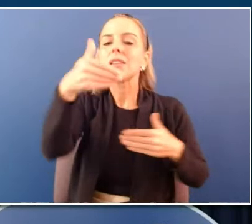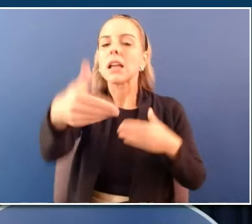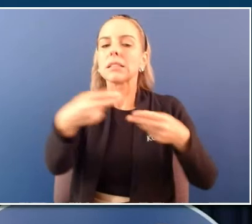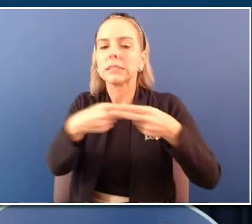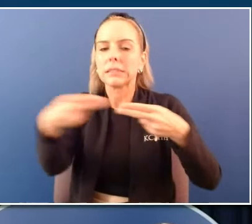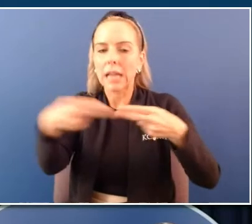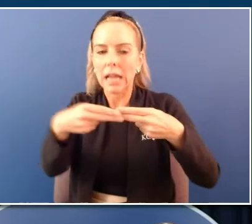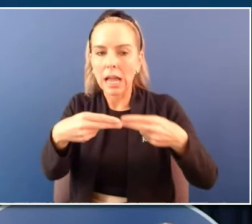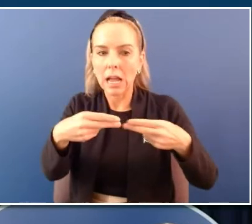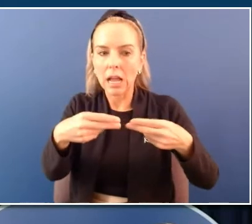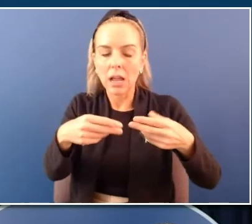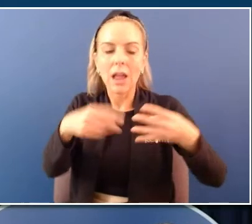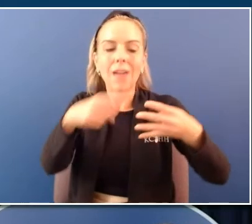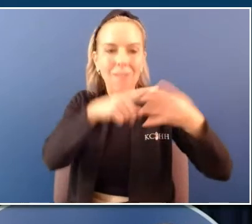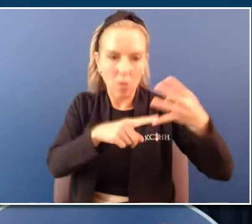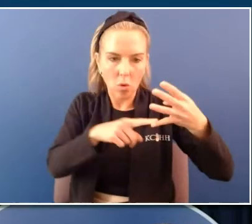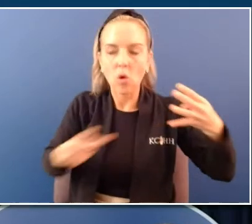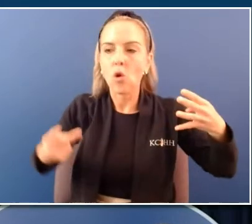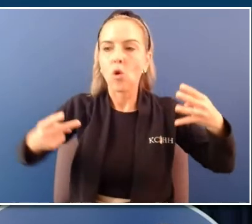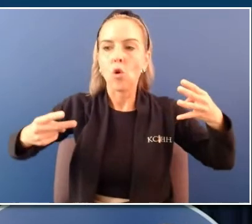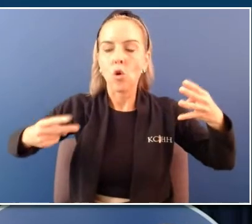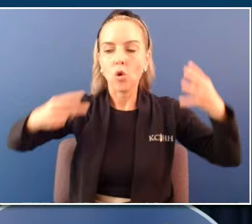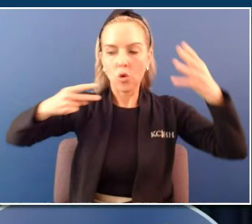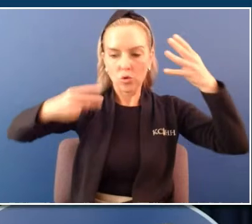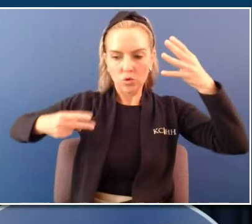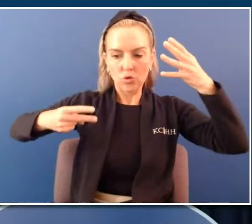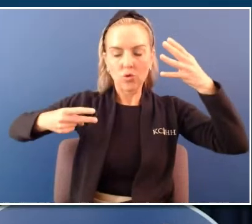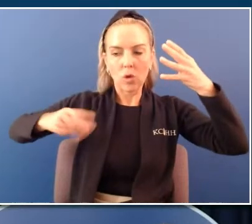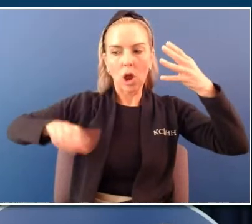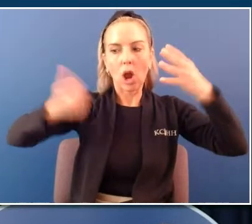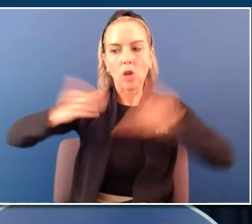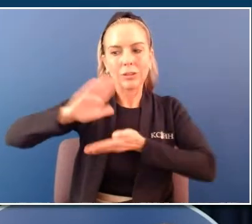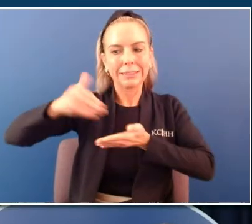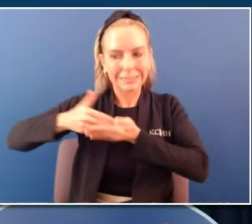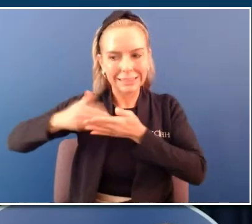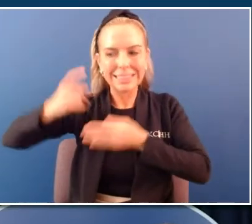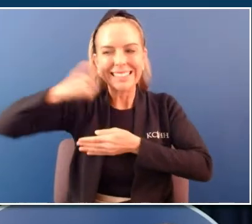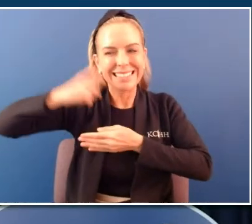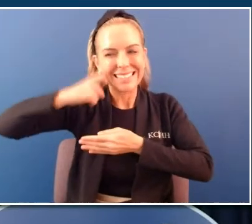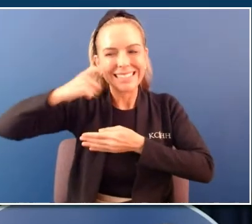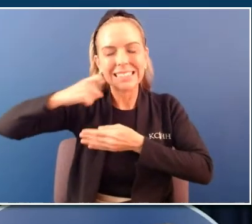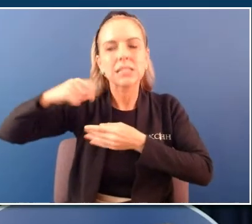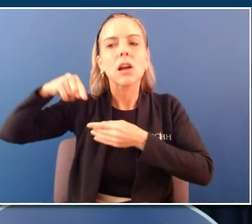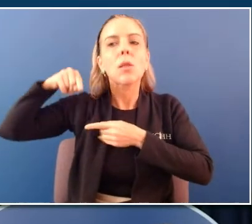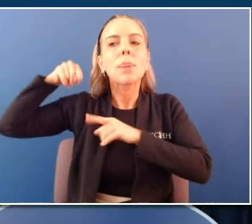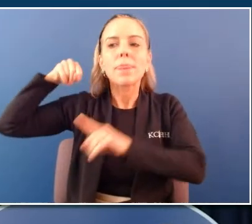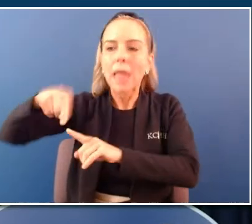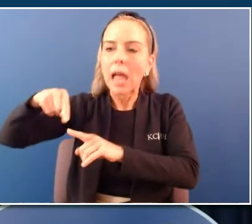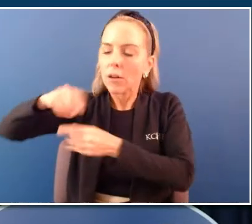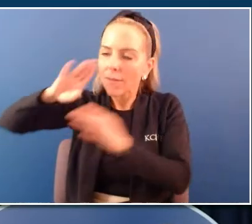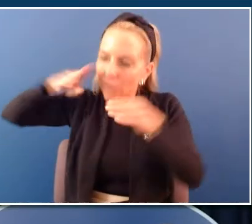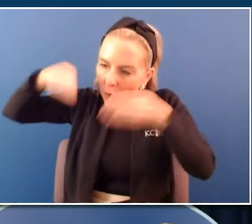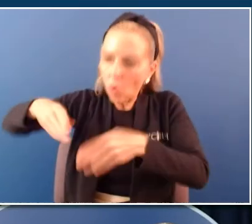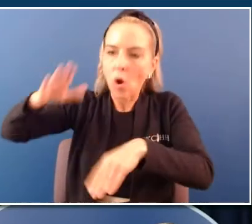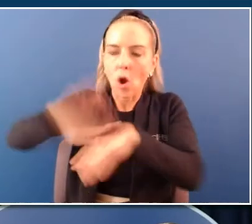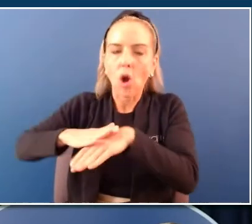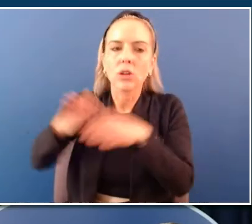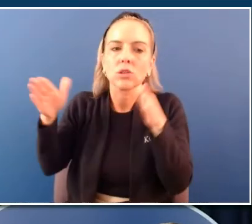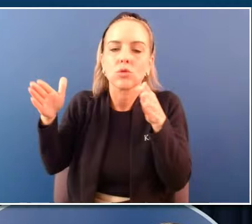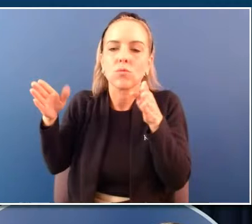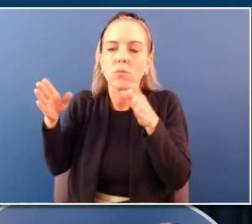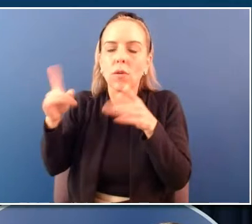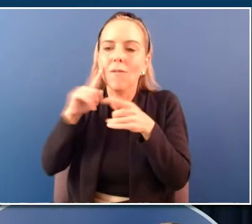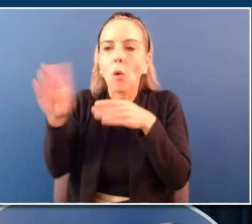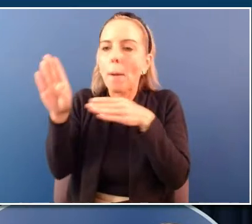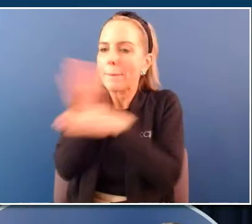additional centers that are open that just have the small business recovery, and those are in Nicholasville